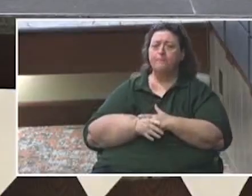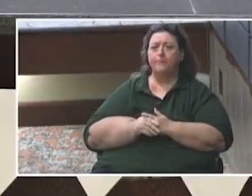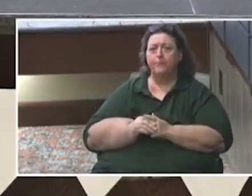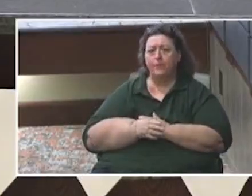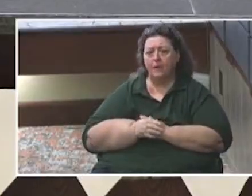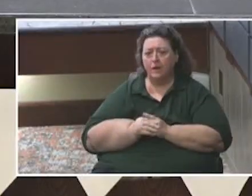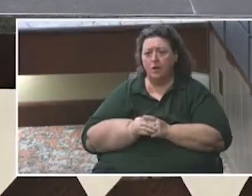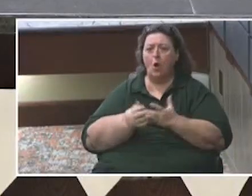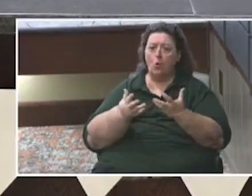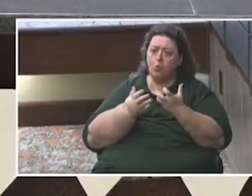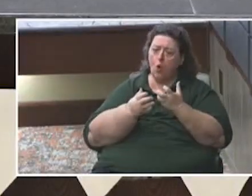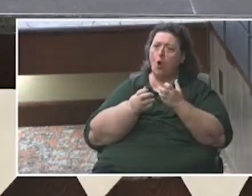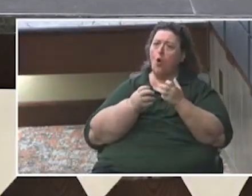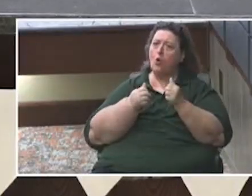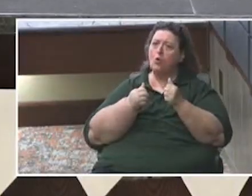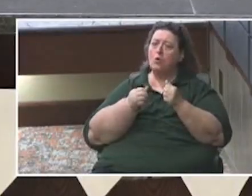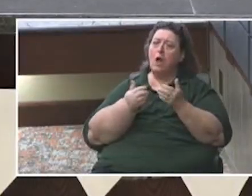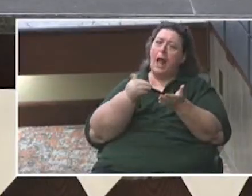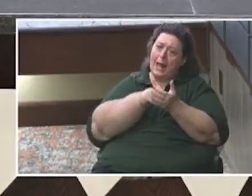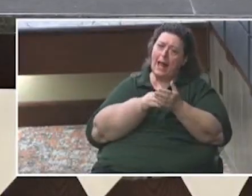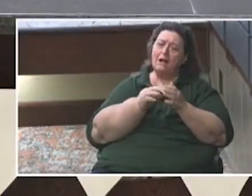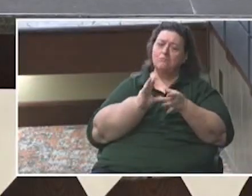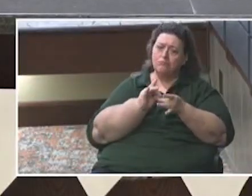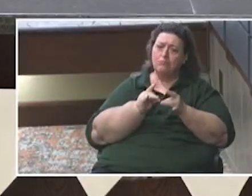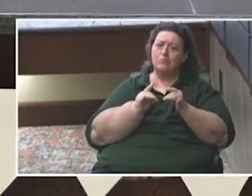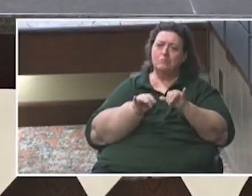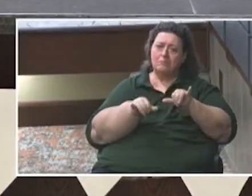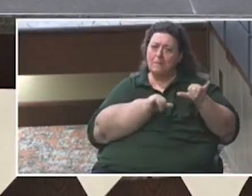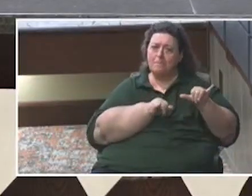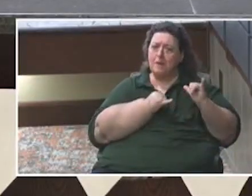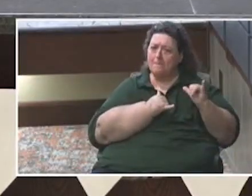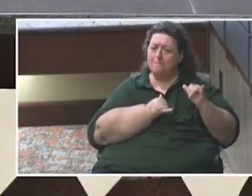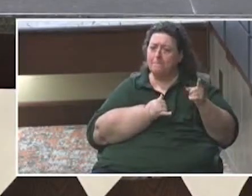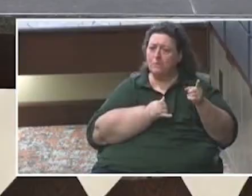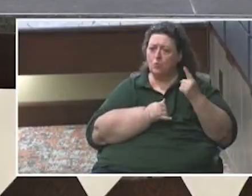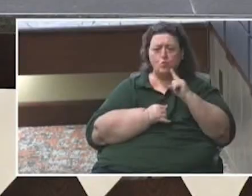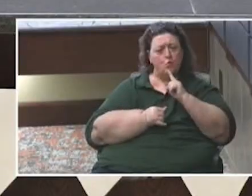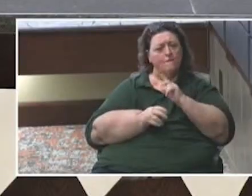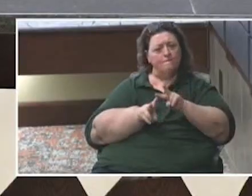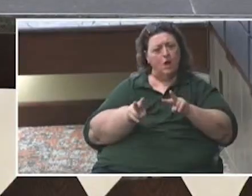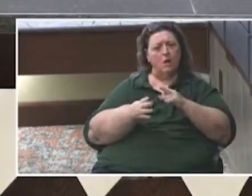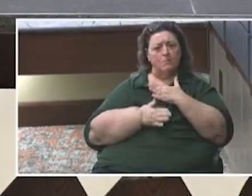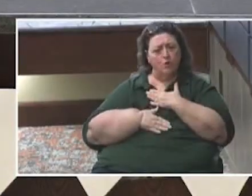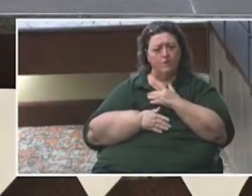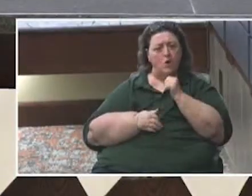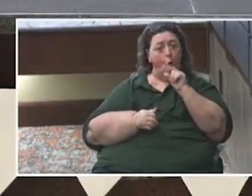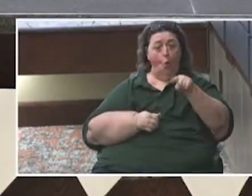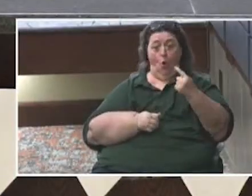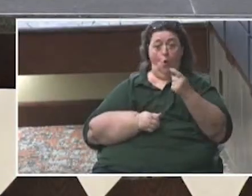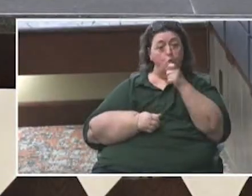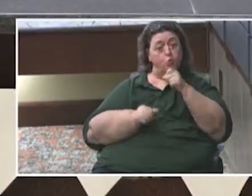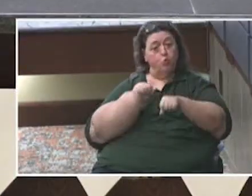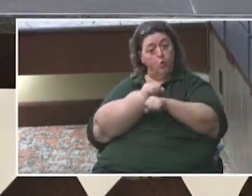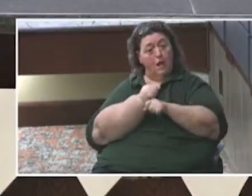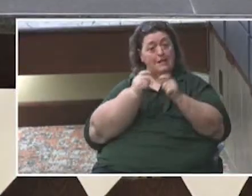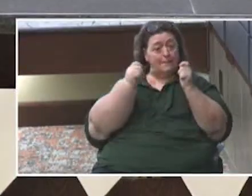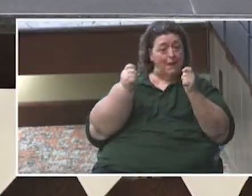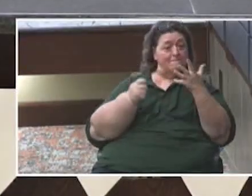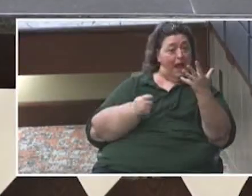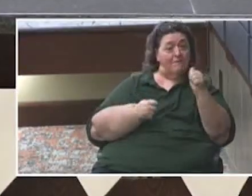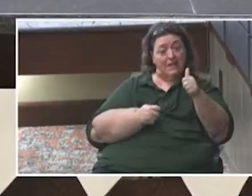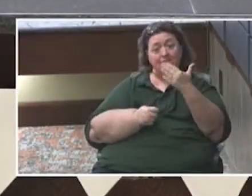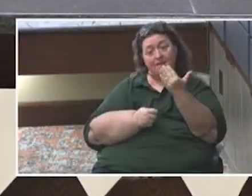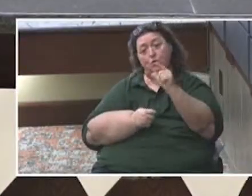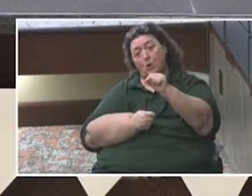I want to echo Councilmember Borderoud, just super appreciative of not only the employees who are celebrating 5, 10, 15,